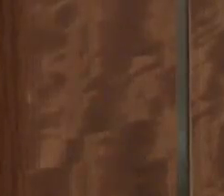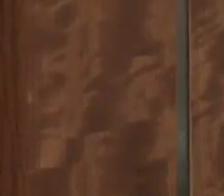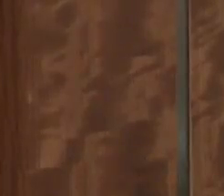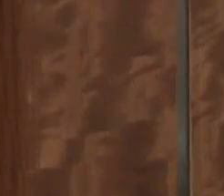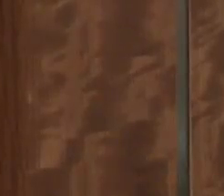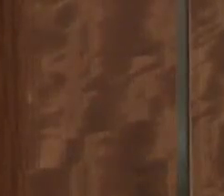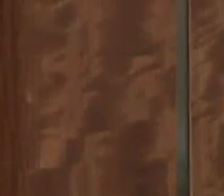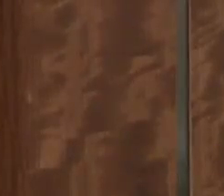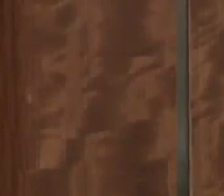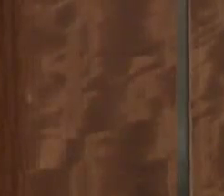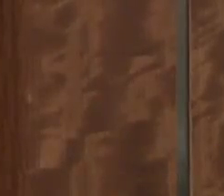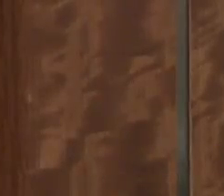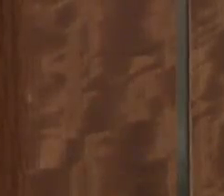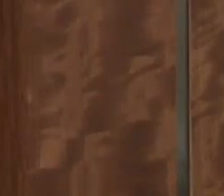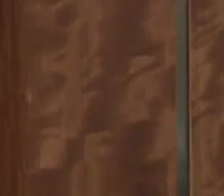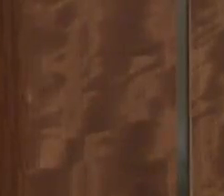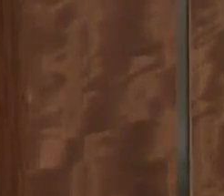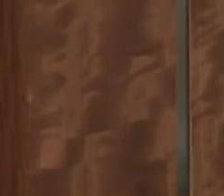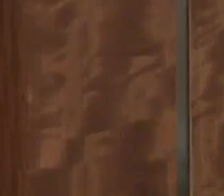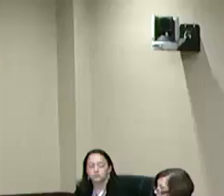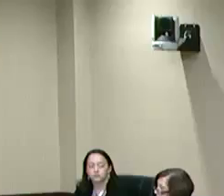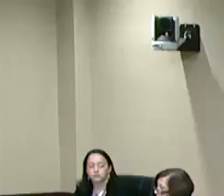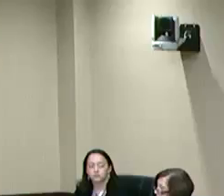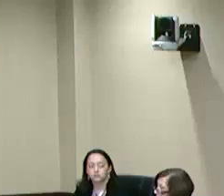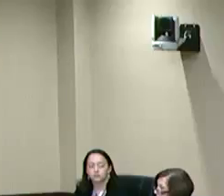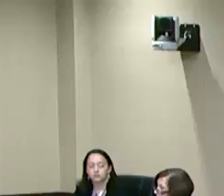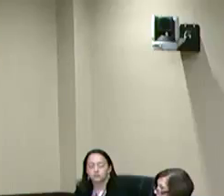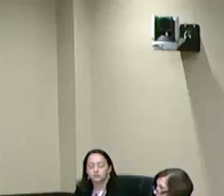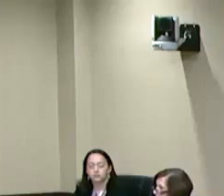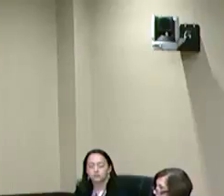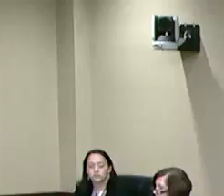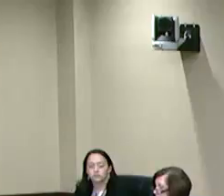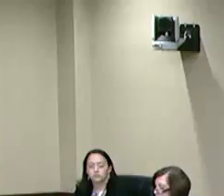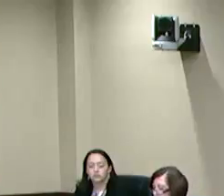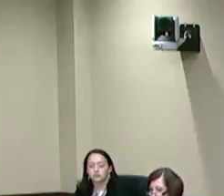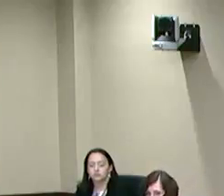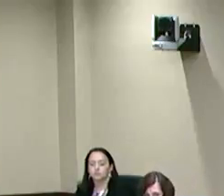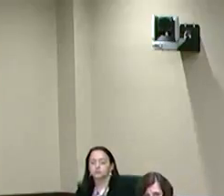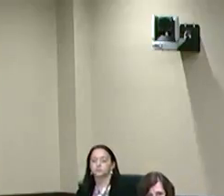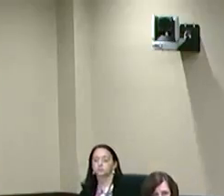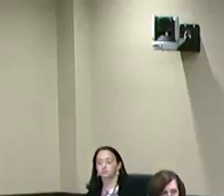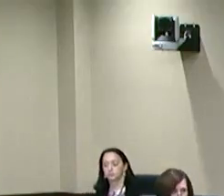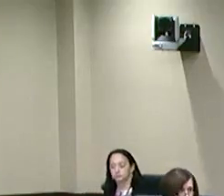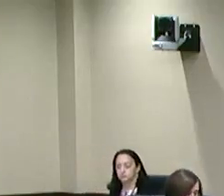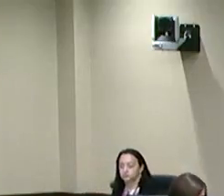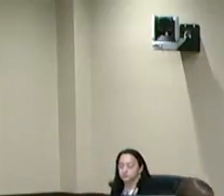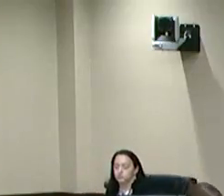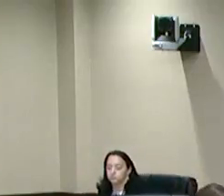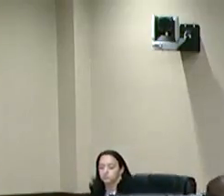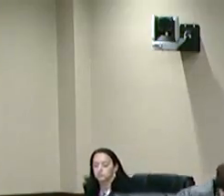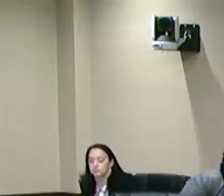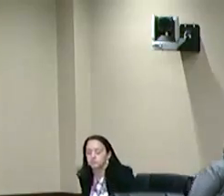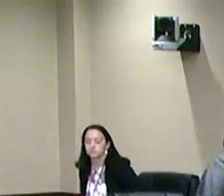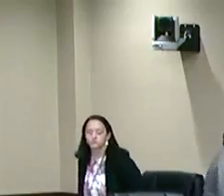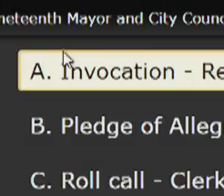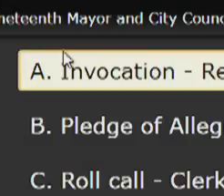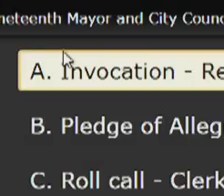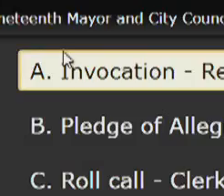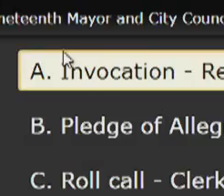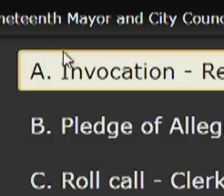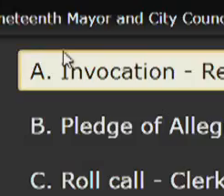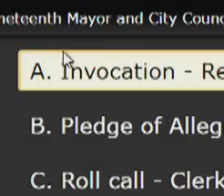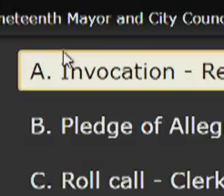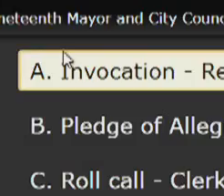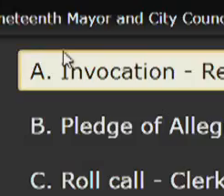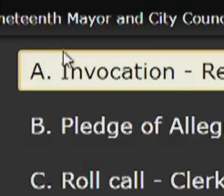meeting. I'll ask everybody to rise for the invocation led by the Reverend Warren H. Litchfield.